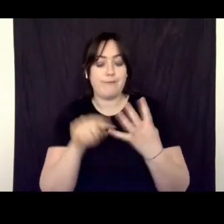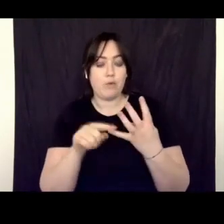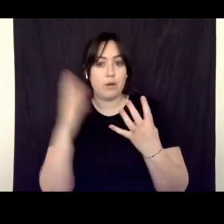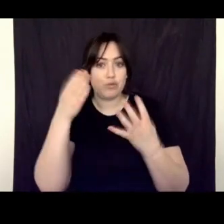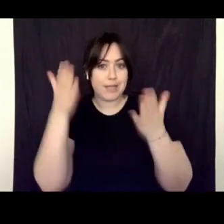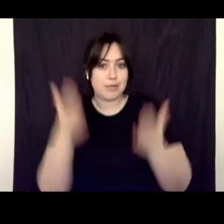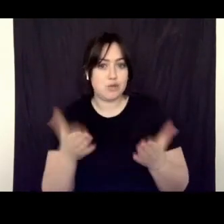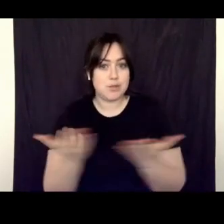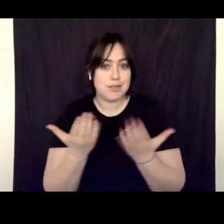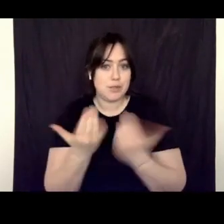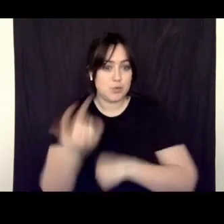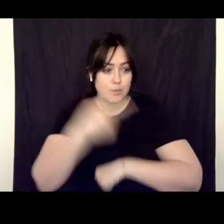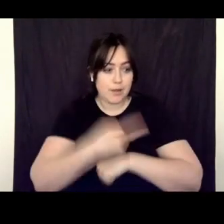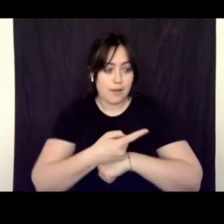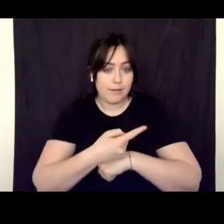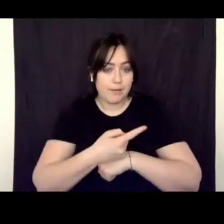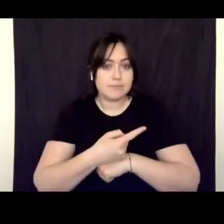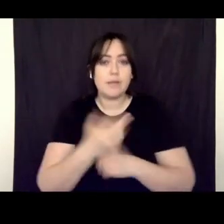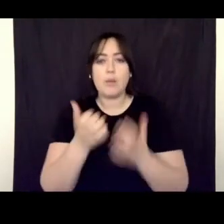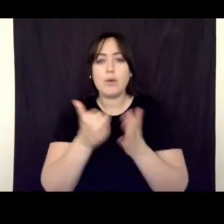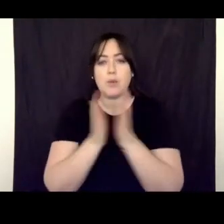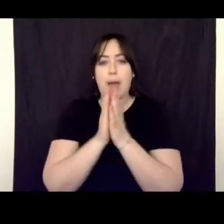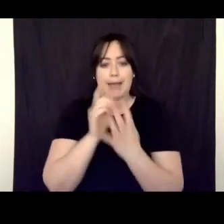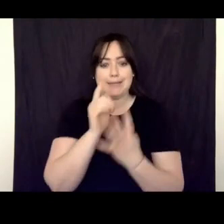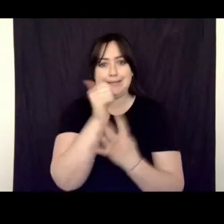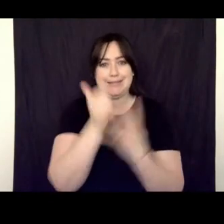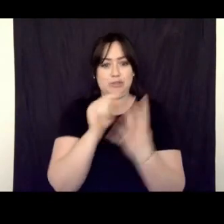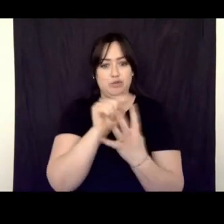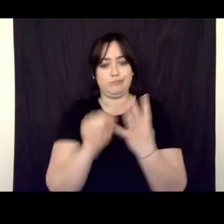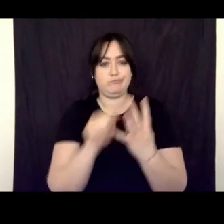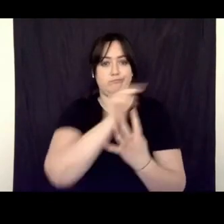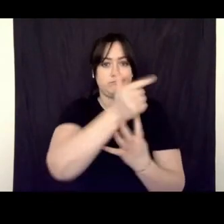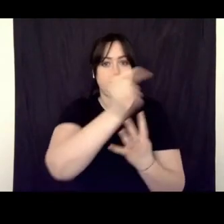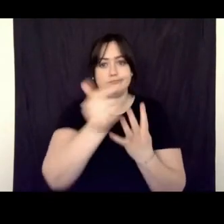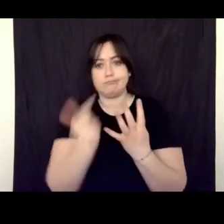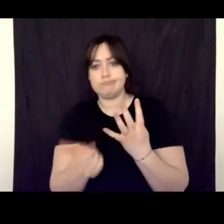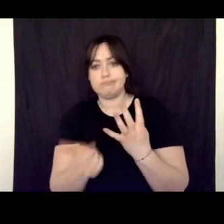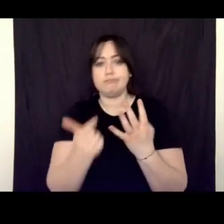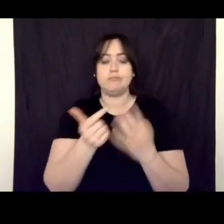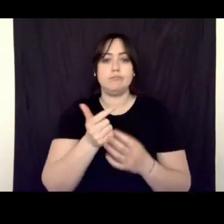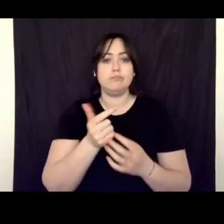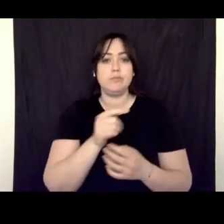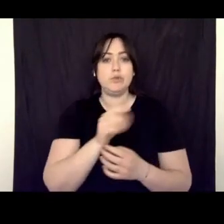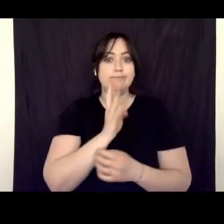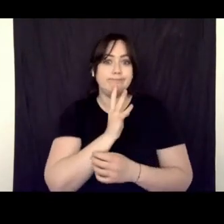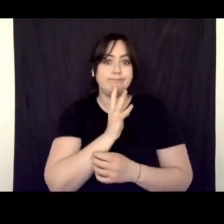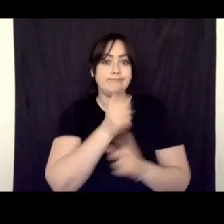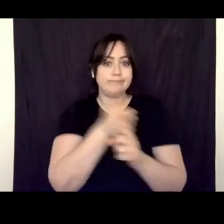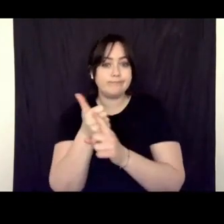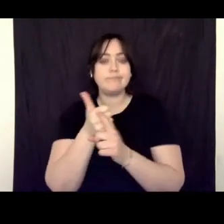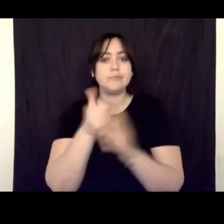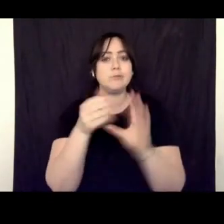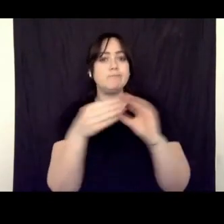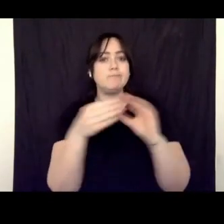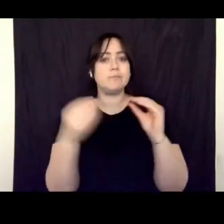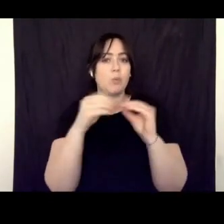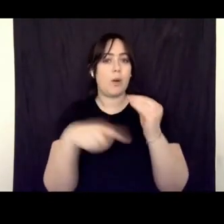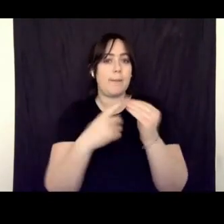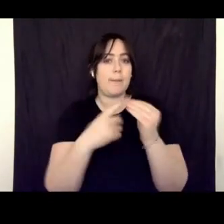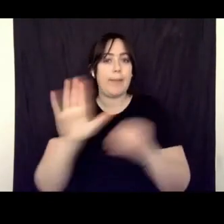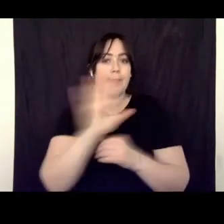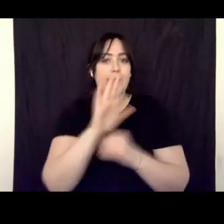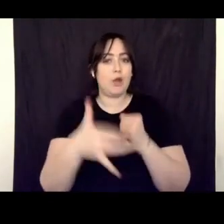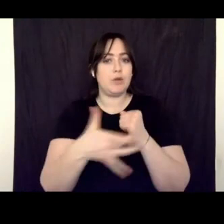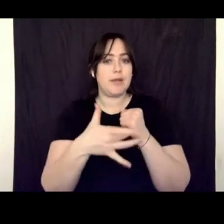today, and I'd like to ask each one by one, to come off and tell us a little bit more about their technical